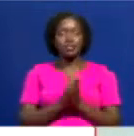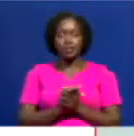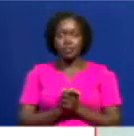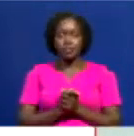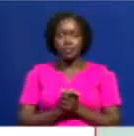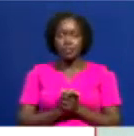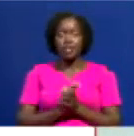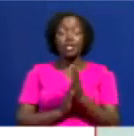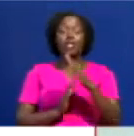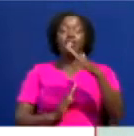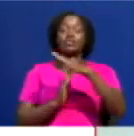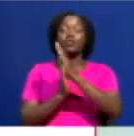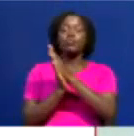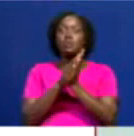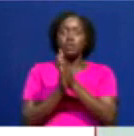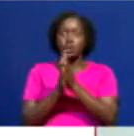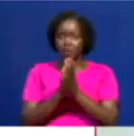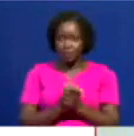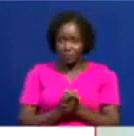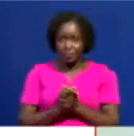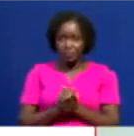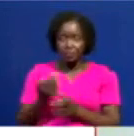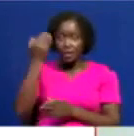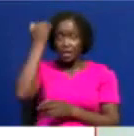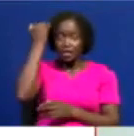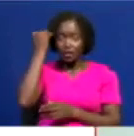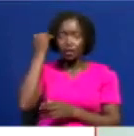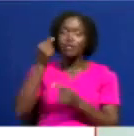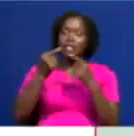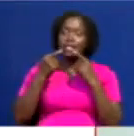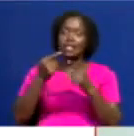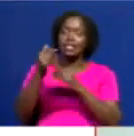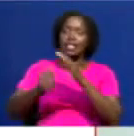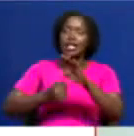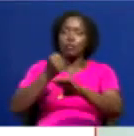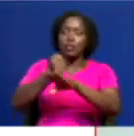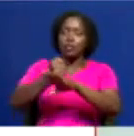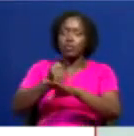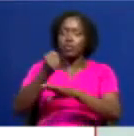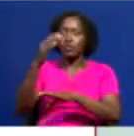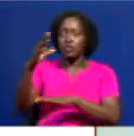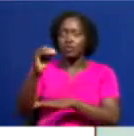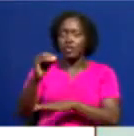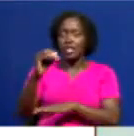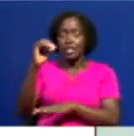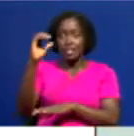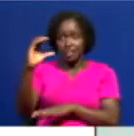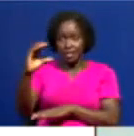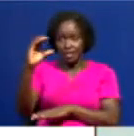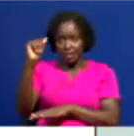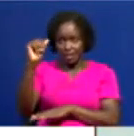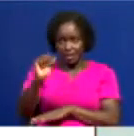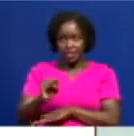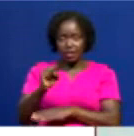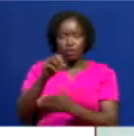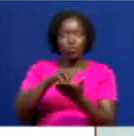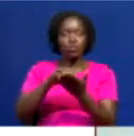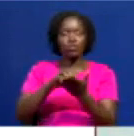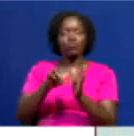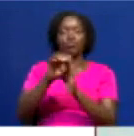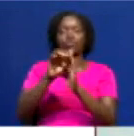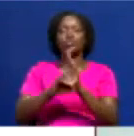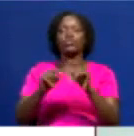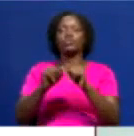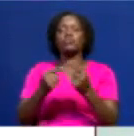our lead story. The High Court has declared the appointment of 50 Cabinet Administrative Secretaries as